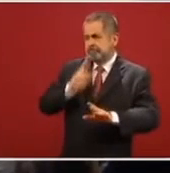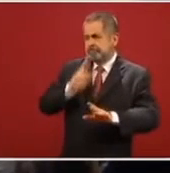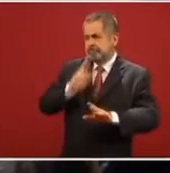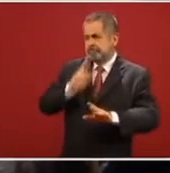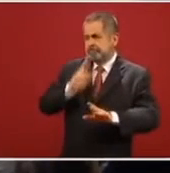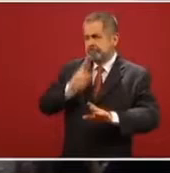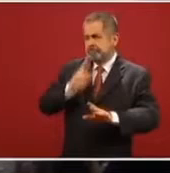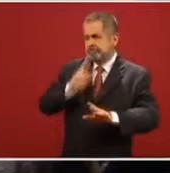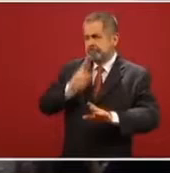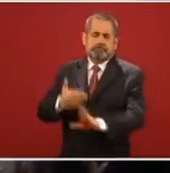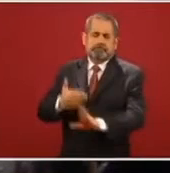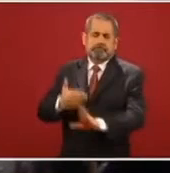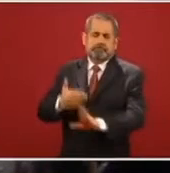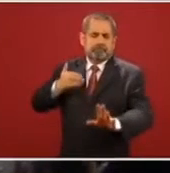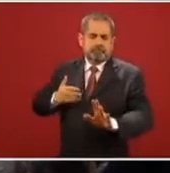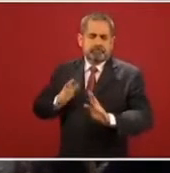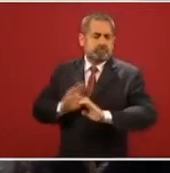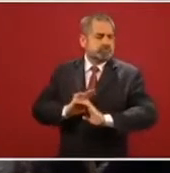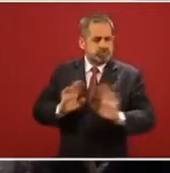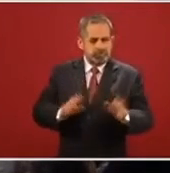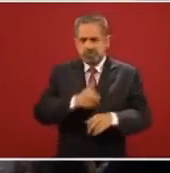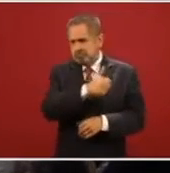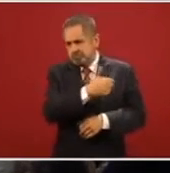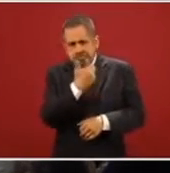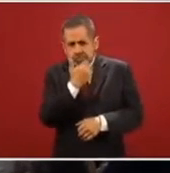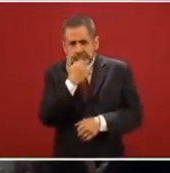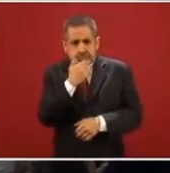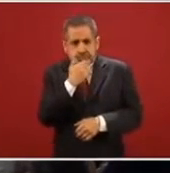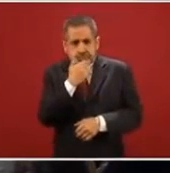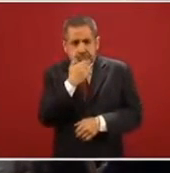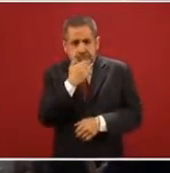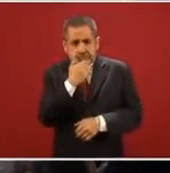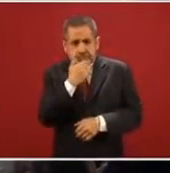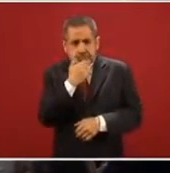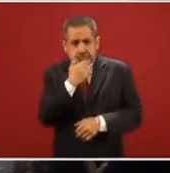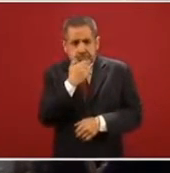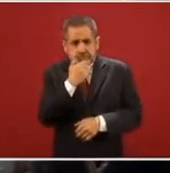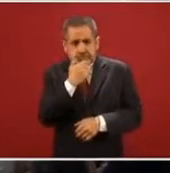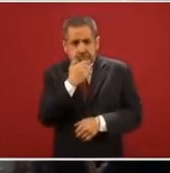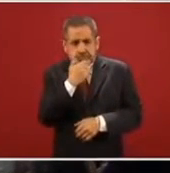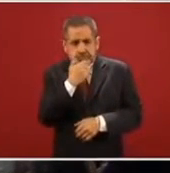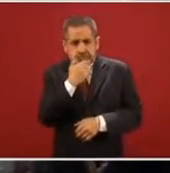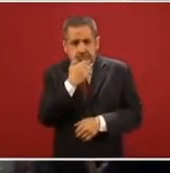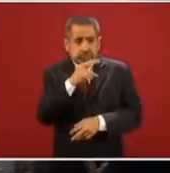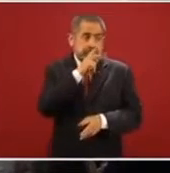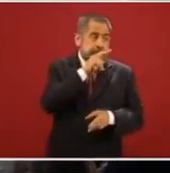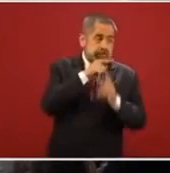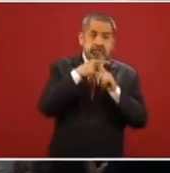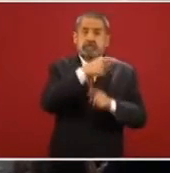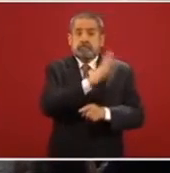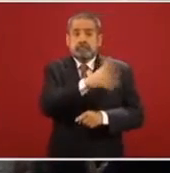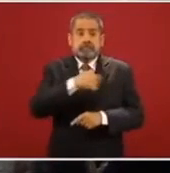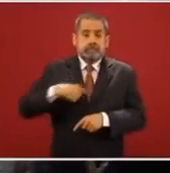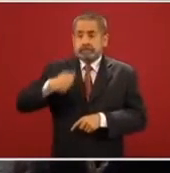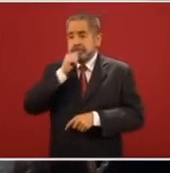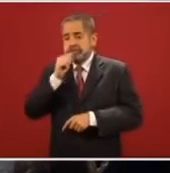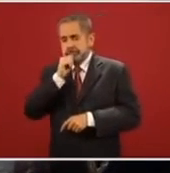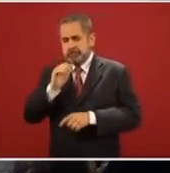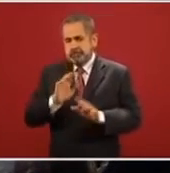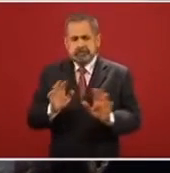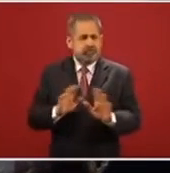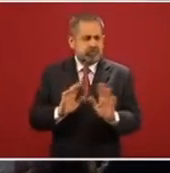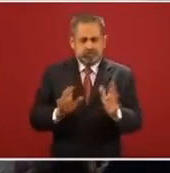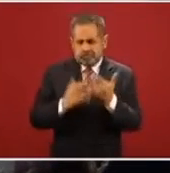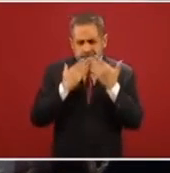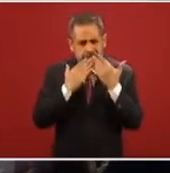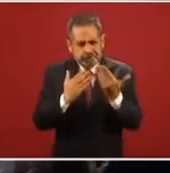that should not worry us. no debe preocuparnos, It should not worry us, porque lo que hace es